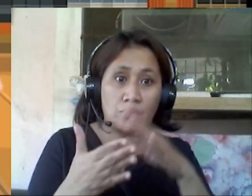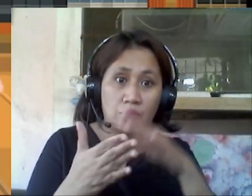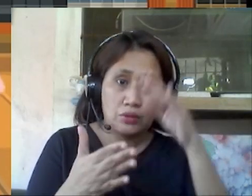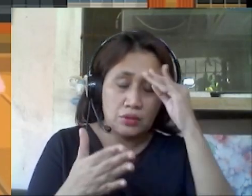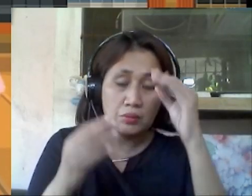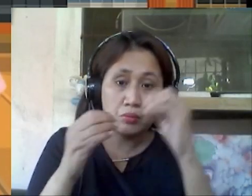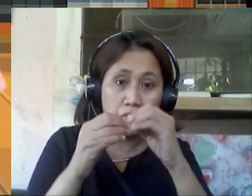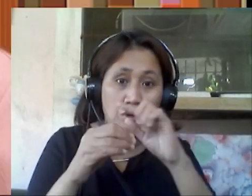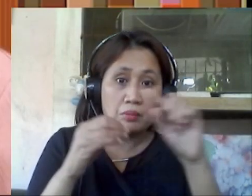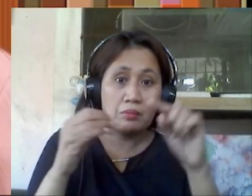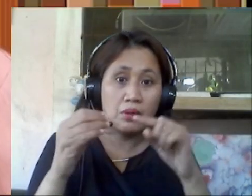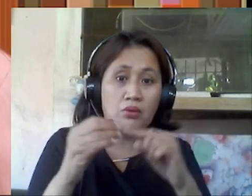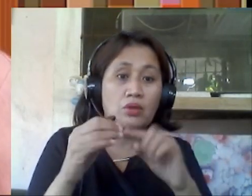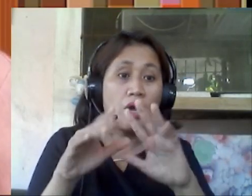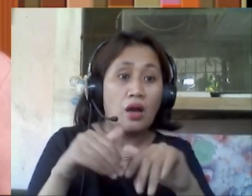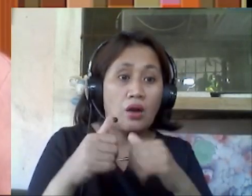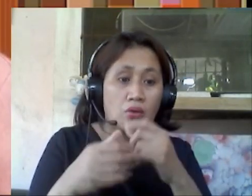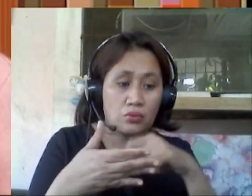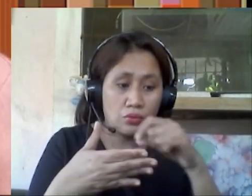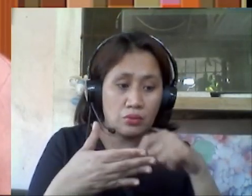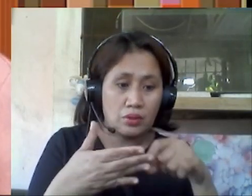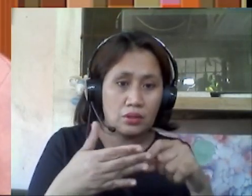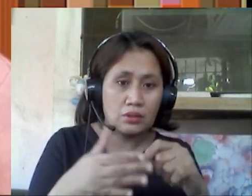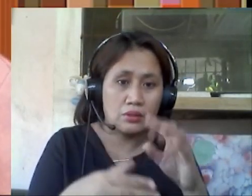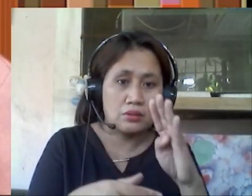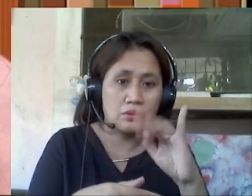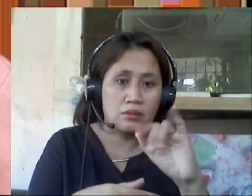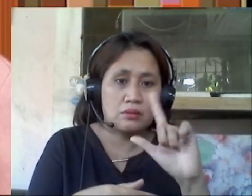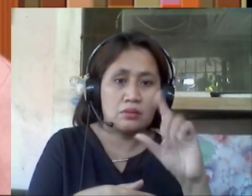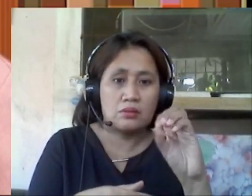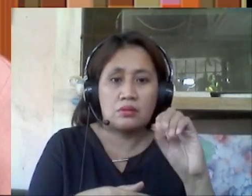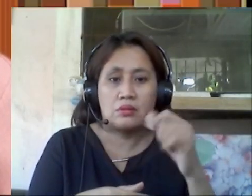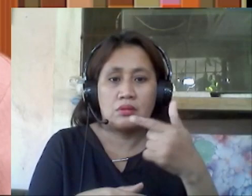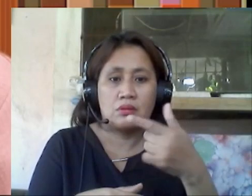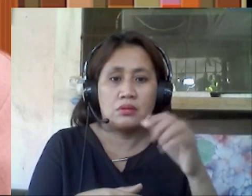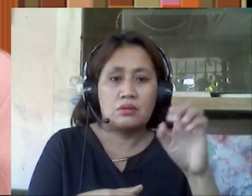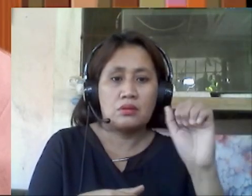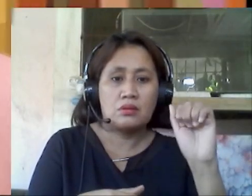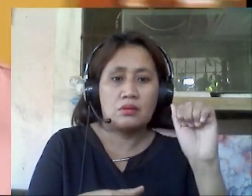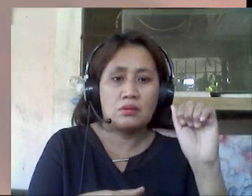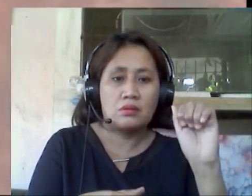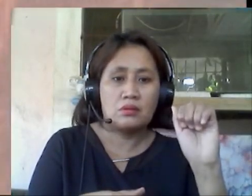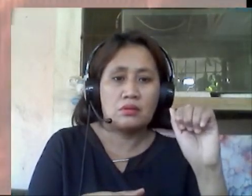a bibliography. The activity is a mystery bibliography entry.